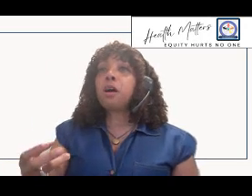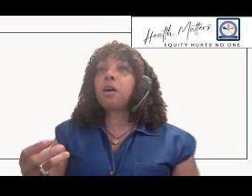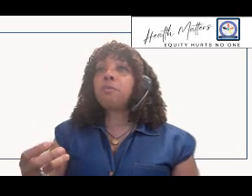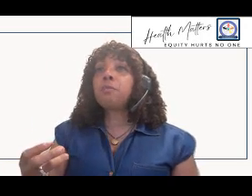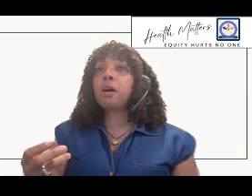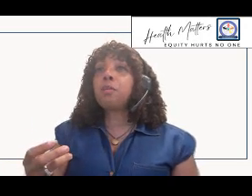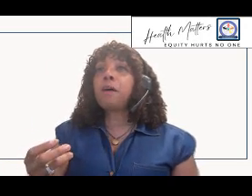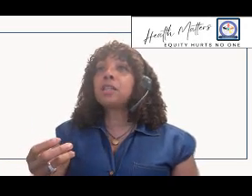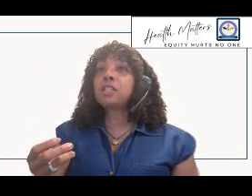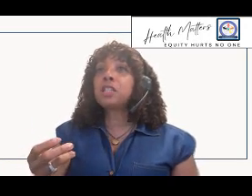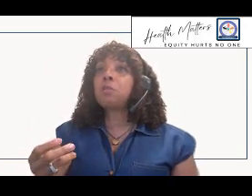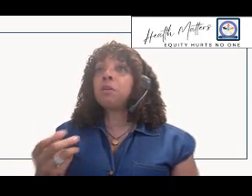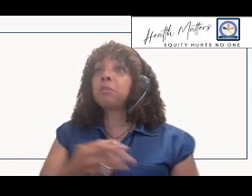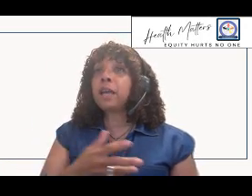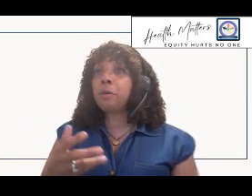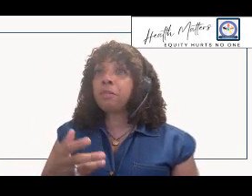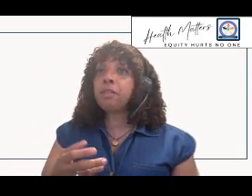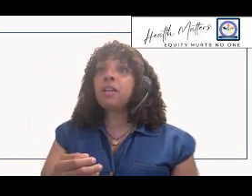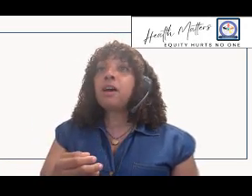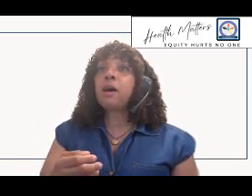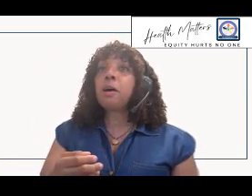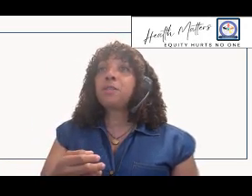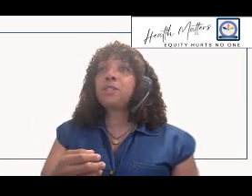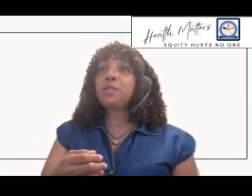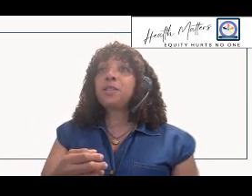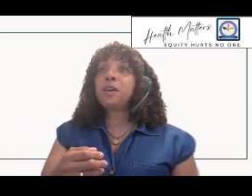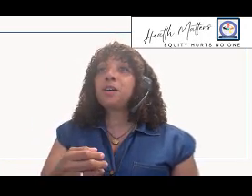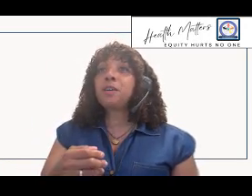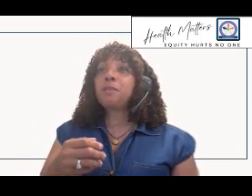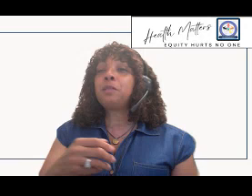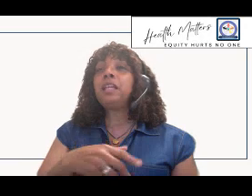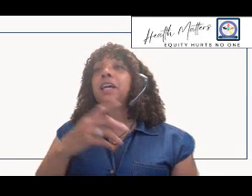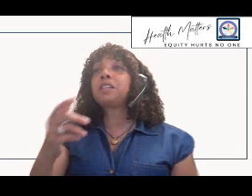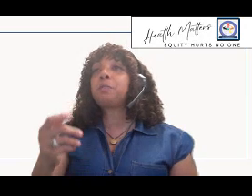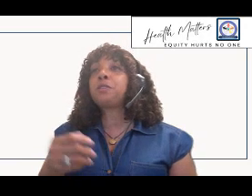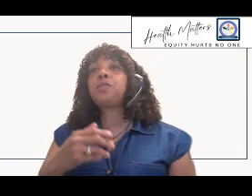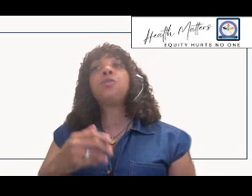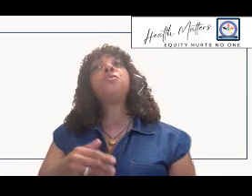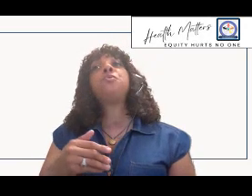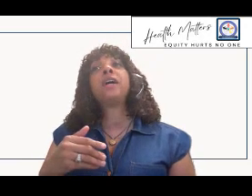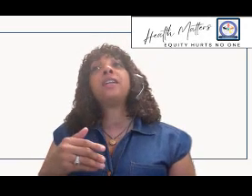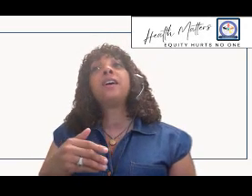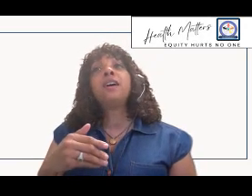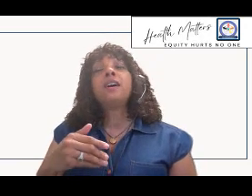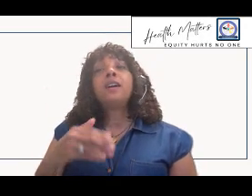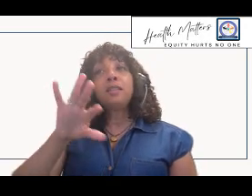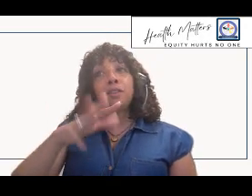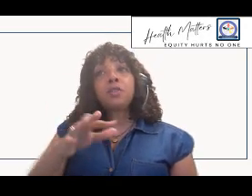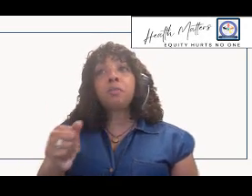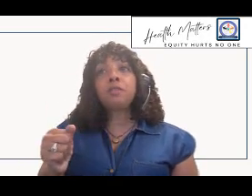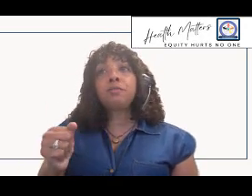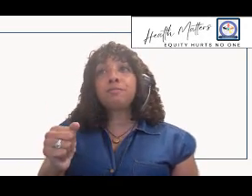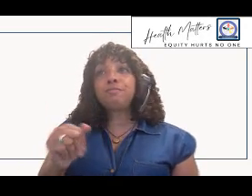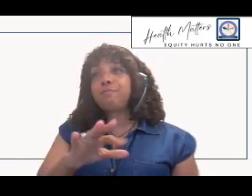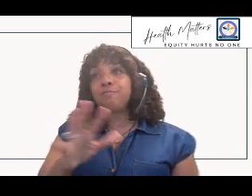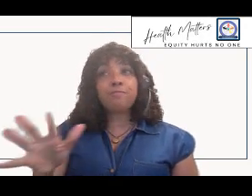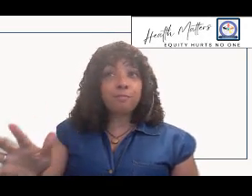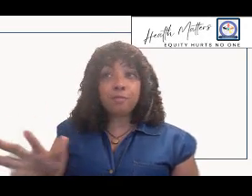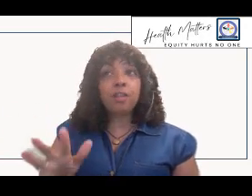general policy on public health. This is leading us up into 2 that there's a bit